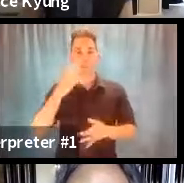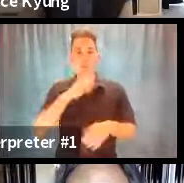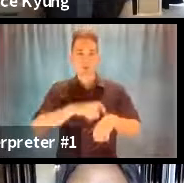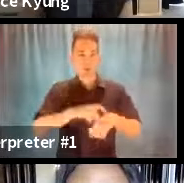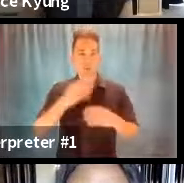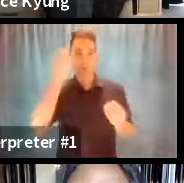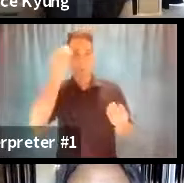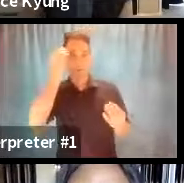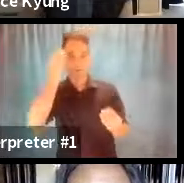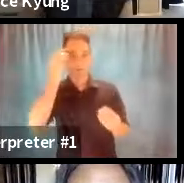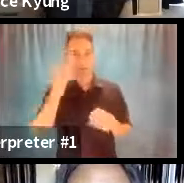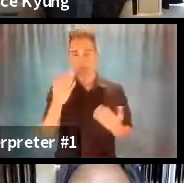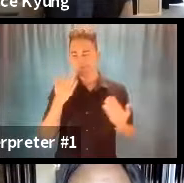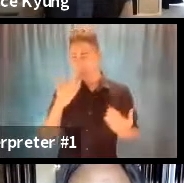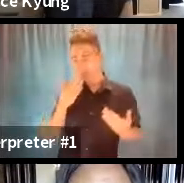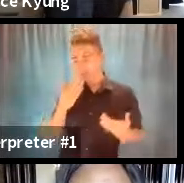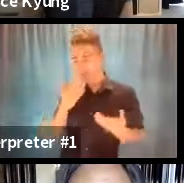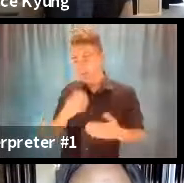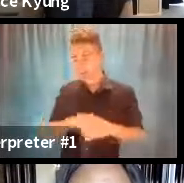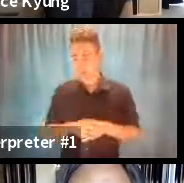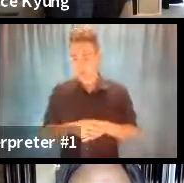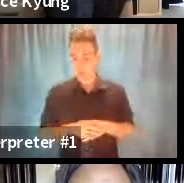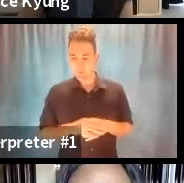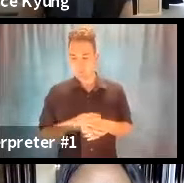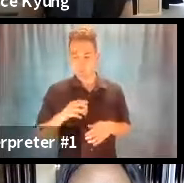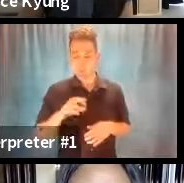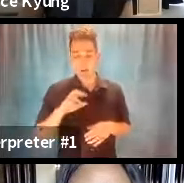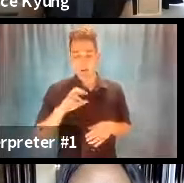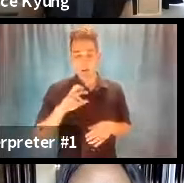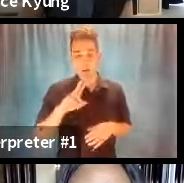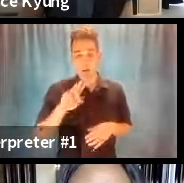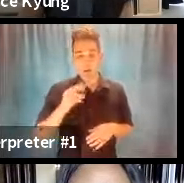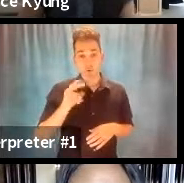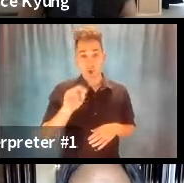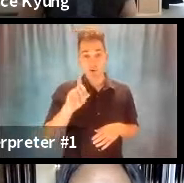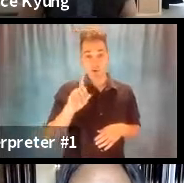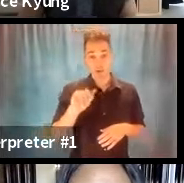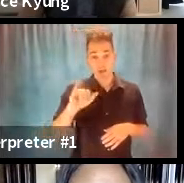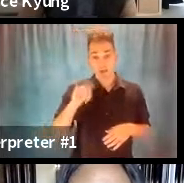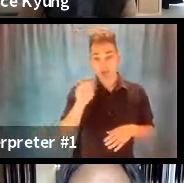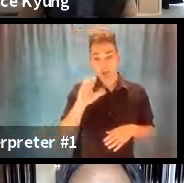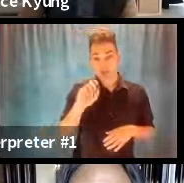Thank you. Rhonda Jackson.